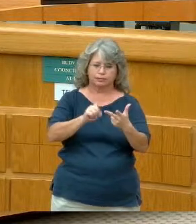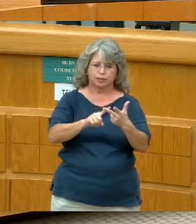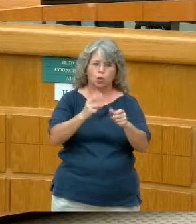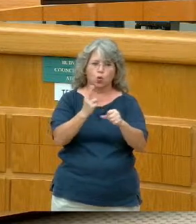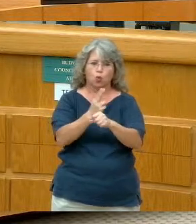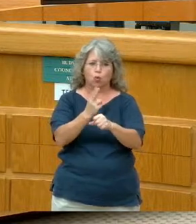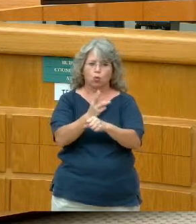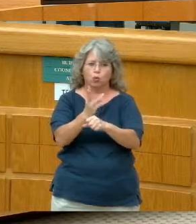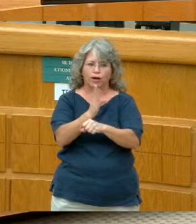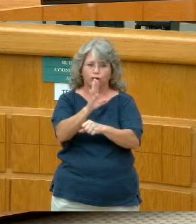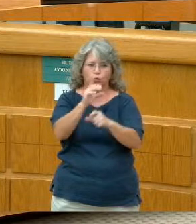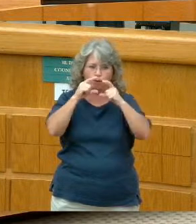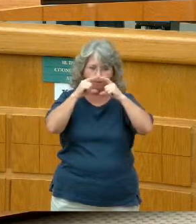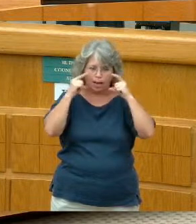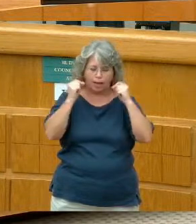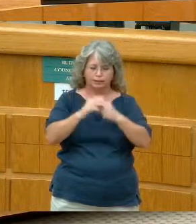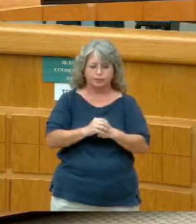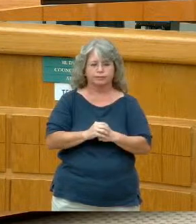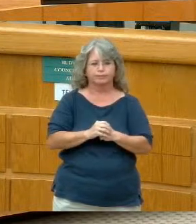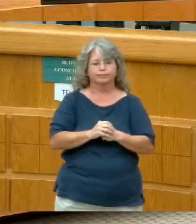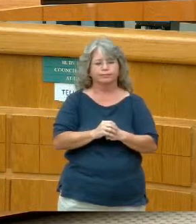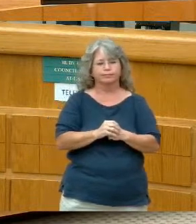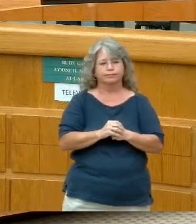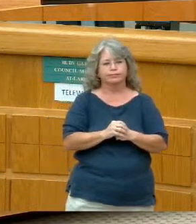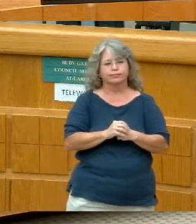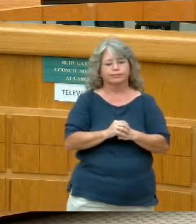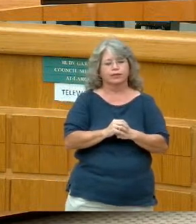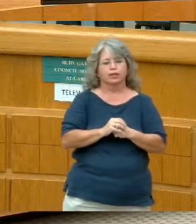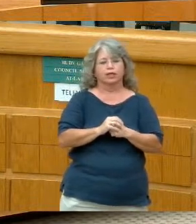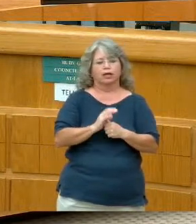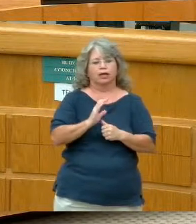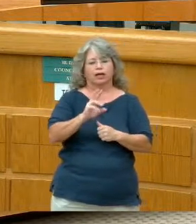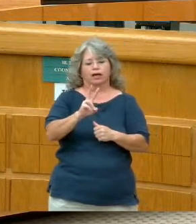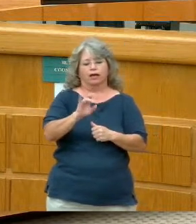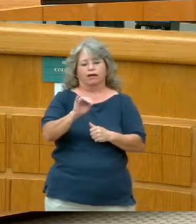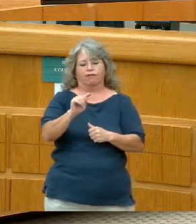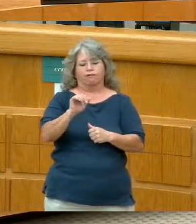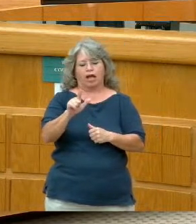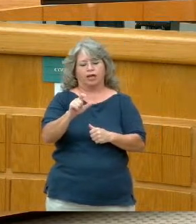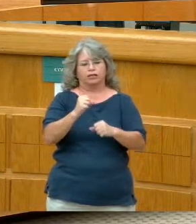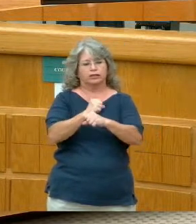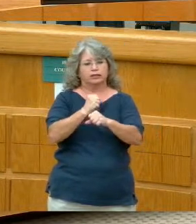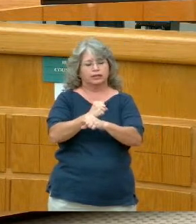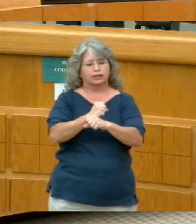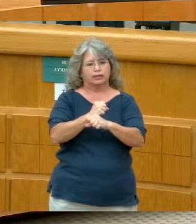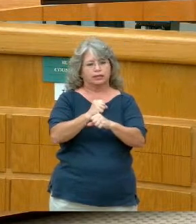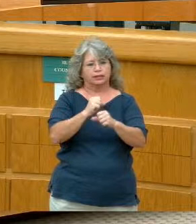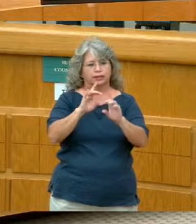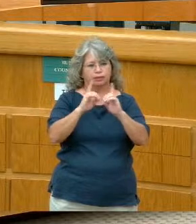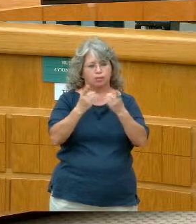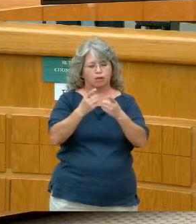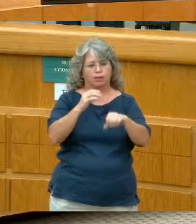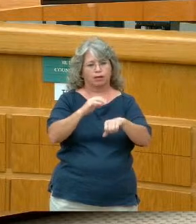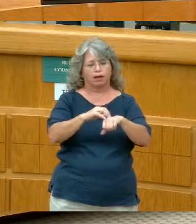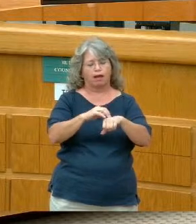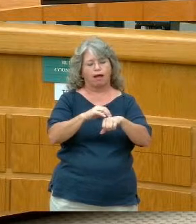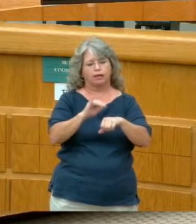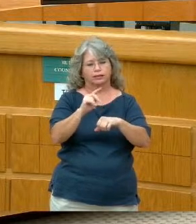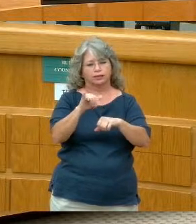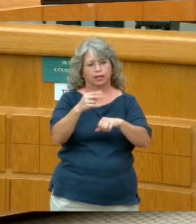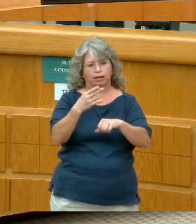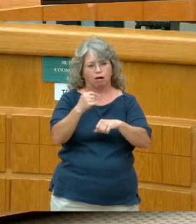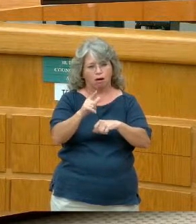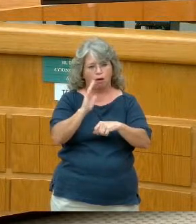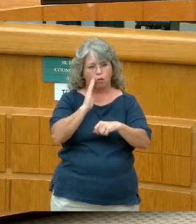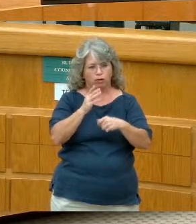to COVID-19, our vital statistics at City Hall will be temporarily closed. You can still request birth and